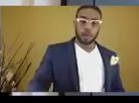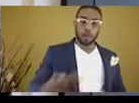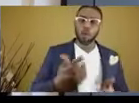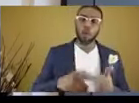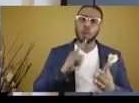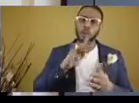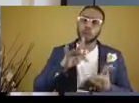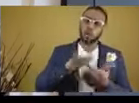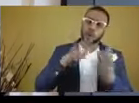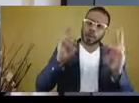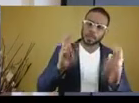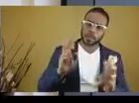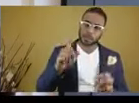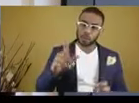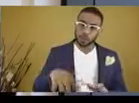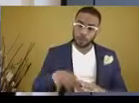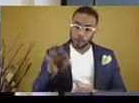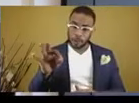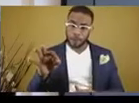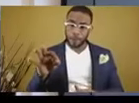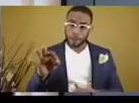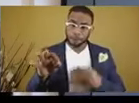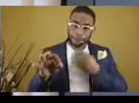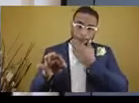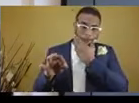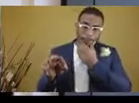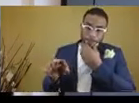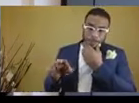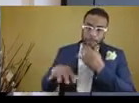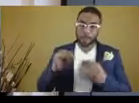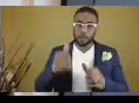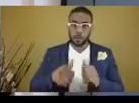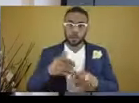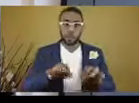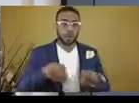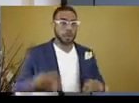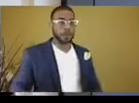core issues that you found were most important to them?